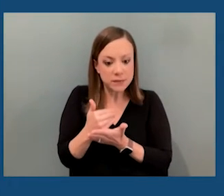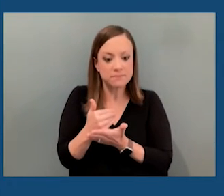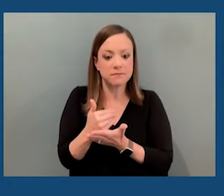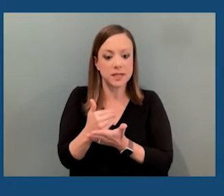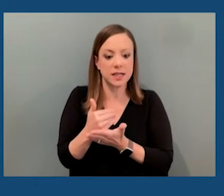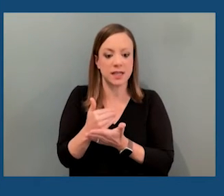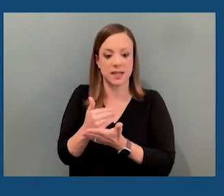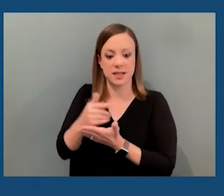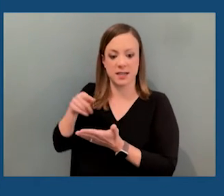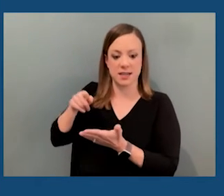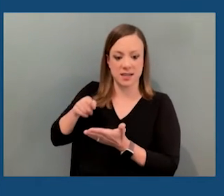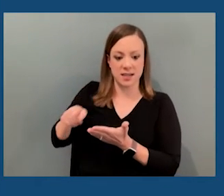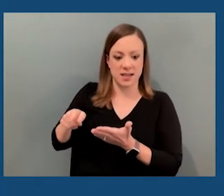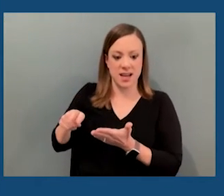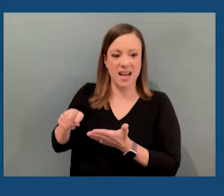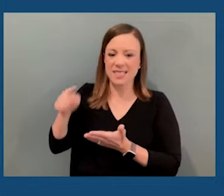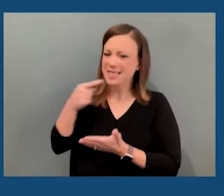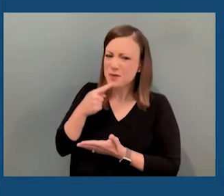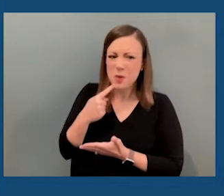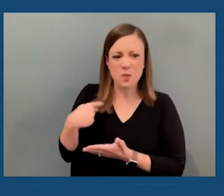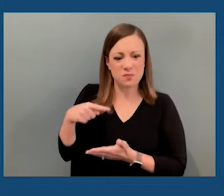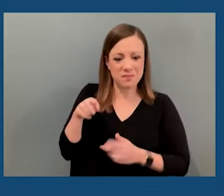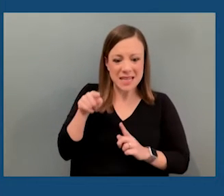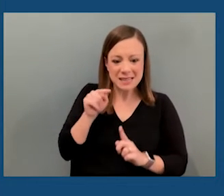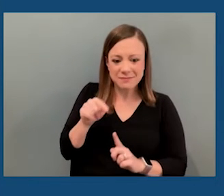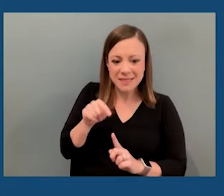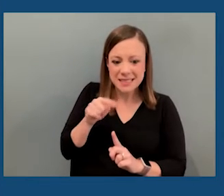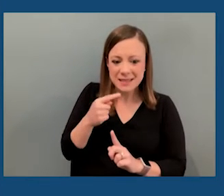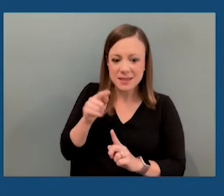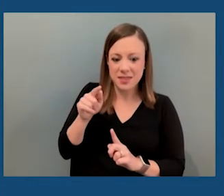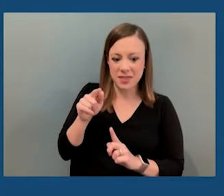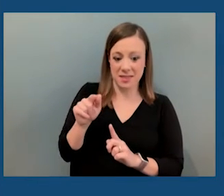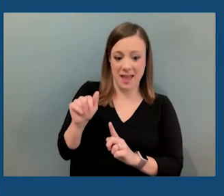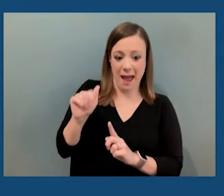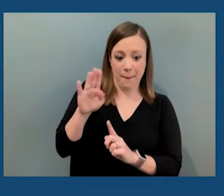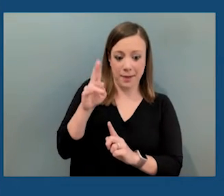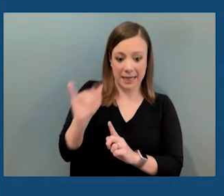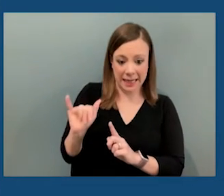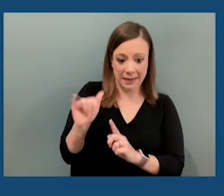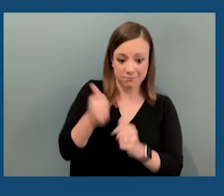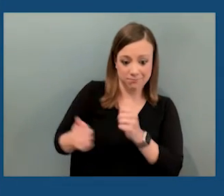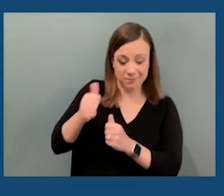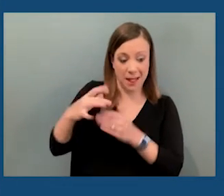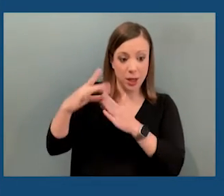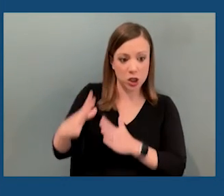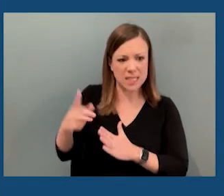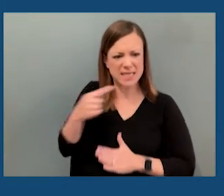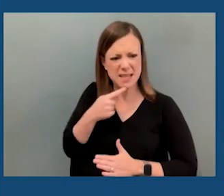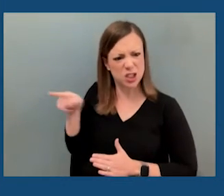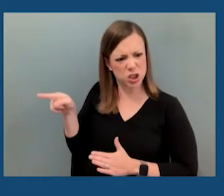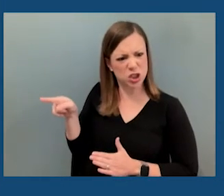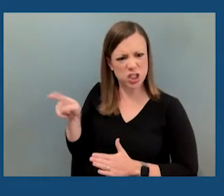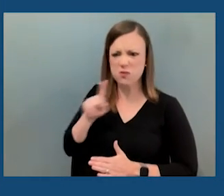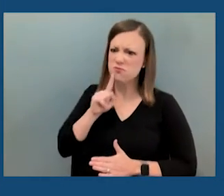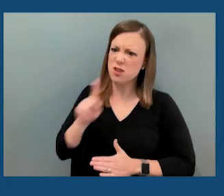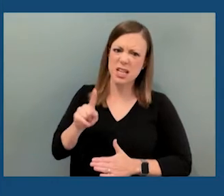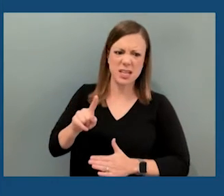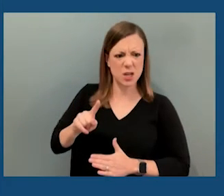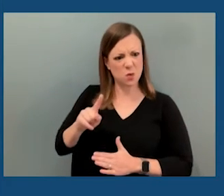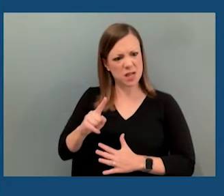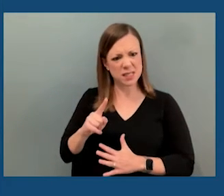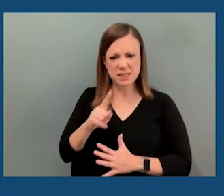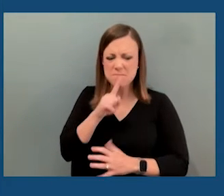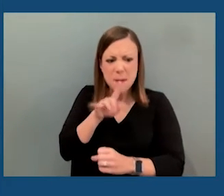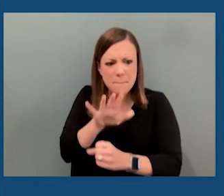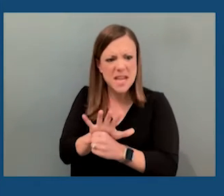he said, "You got to give the governor credit." She stood up and got us what New York City needed. I can't remember the last time I heard